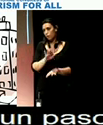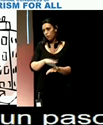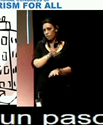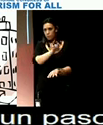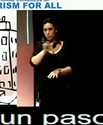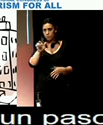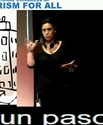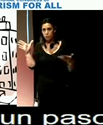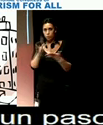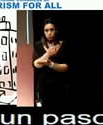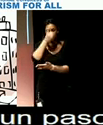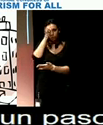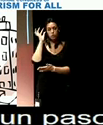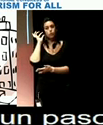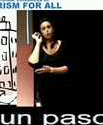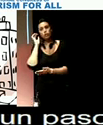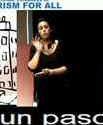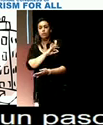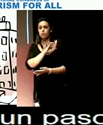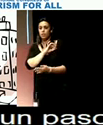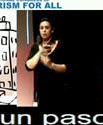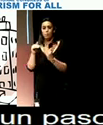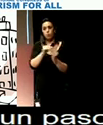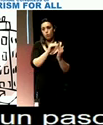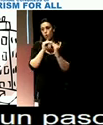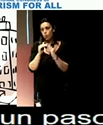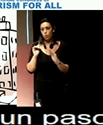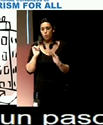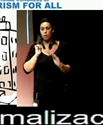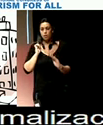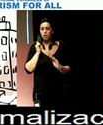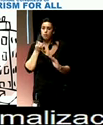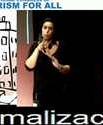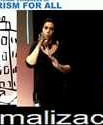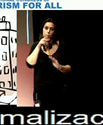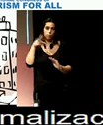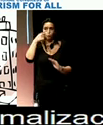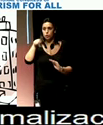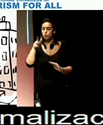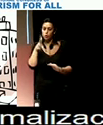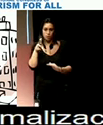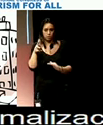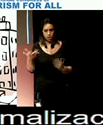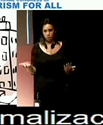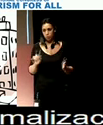in terms of standardization and inclusion so that we all feel equal.